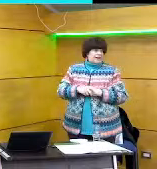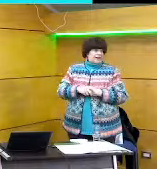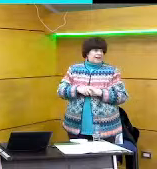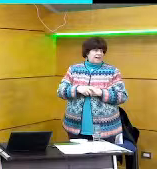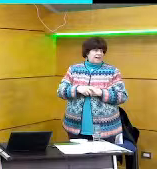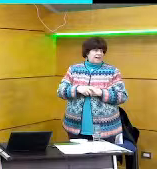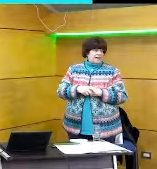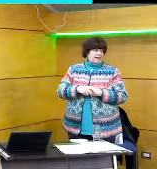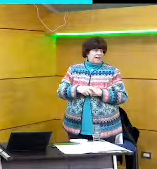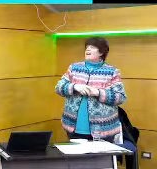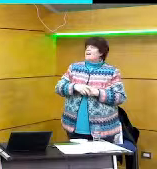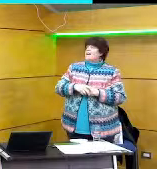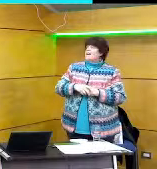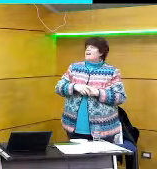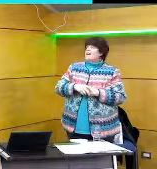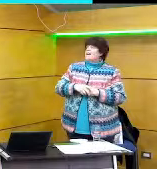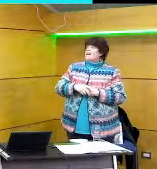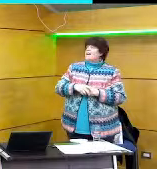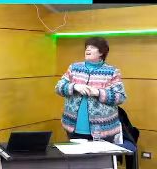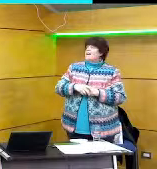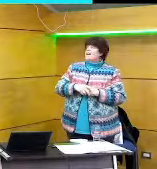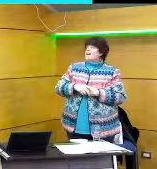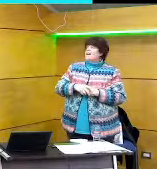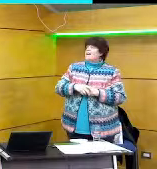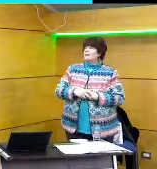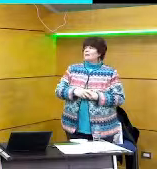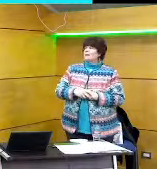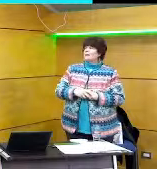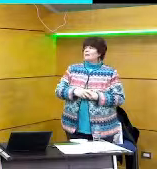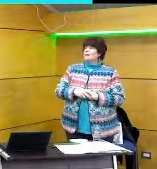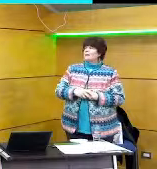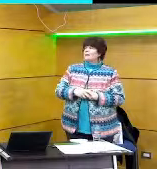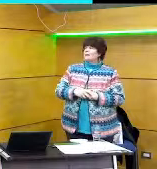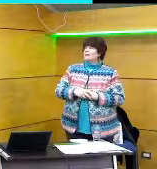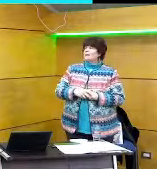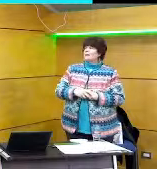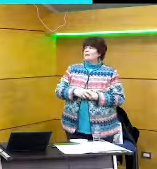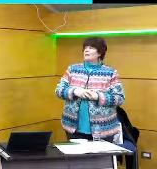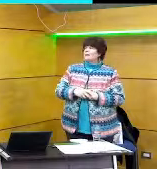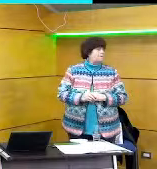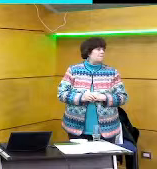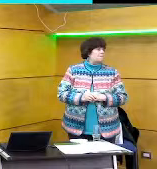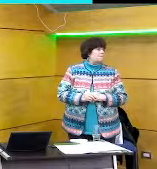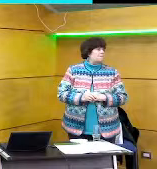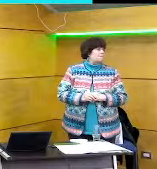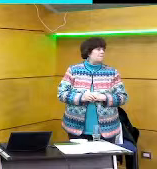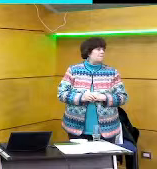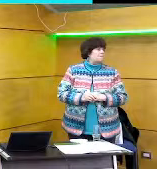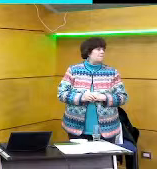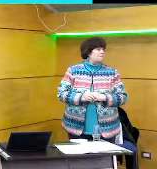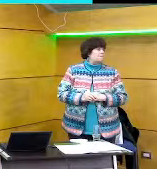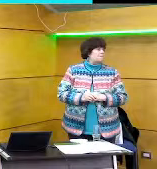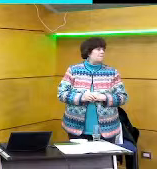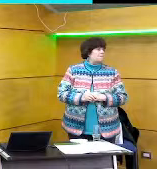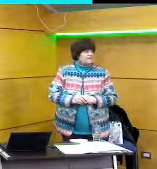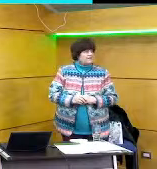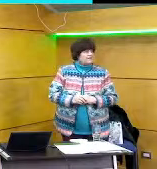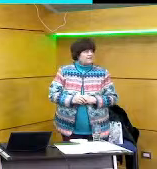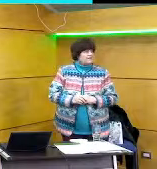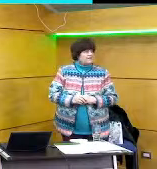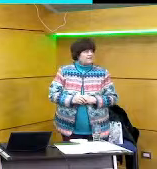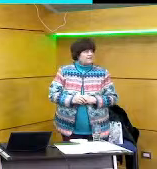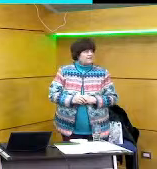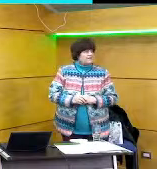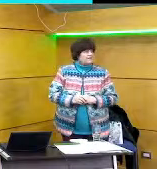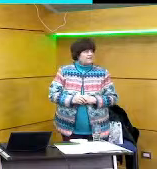handouts that you can get. And at the bottom, we have something called the badges for each of our event.